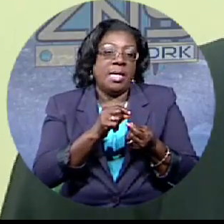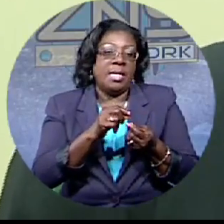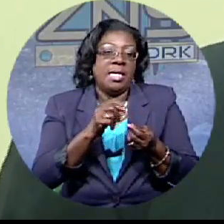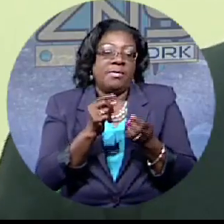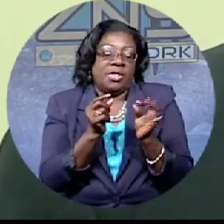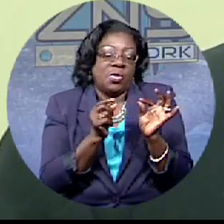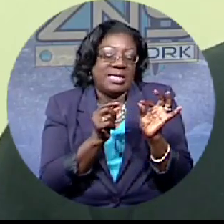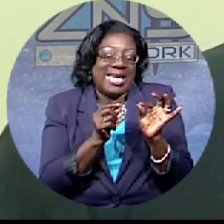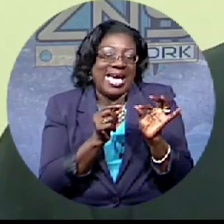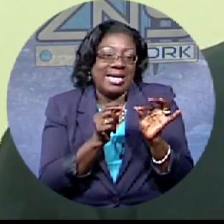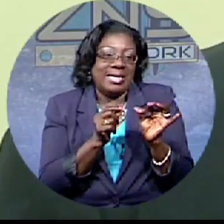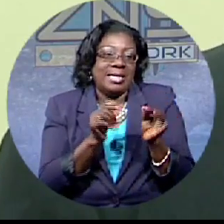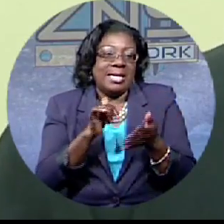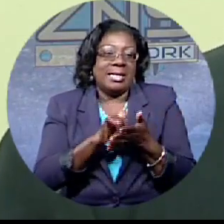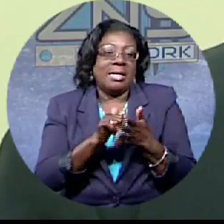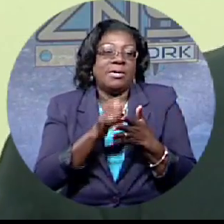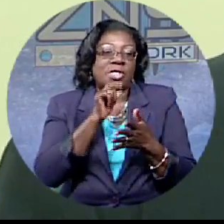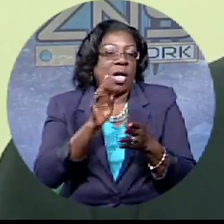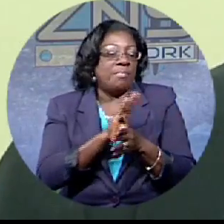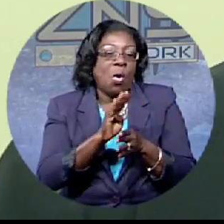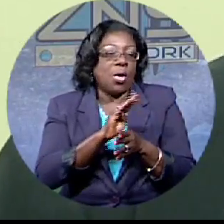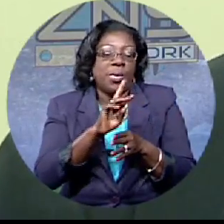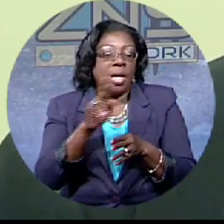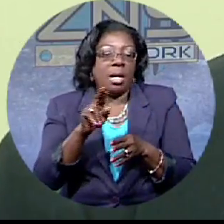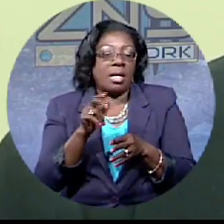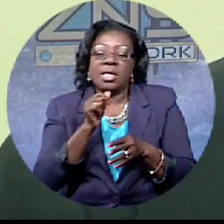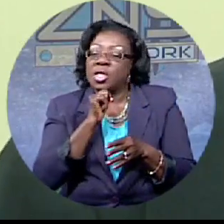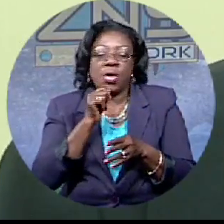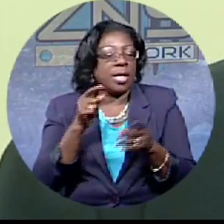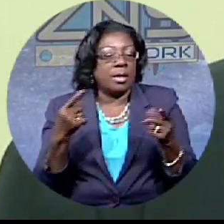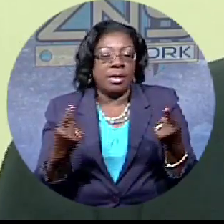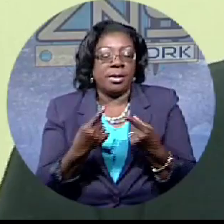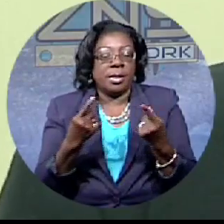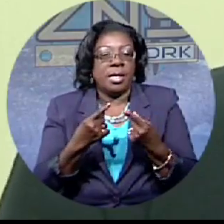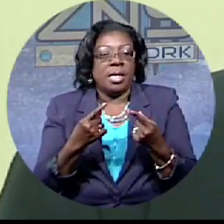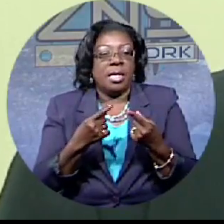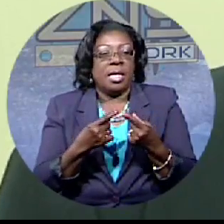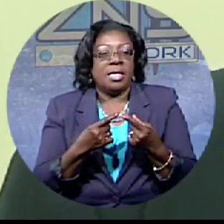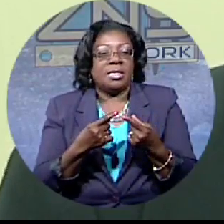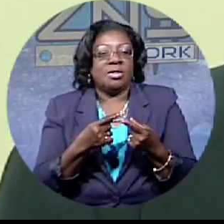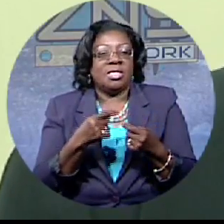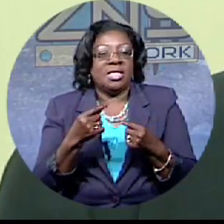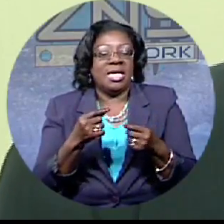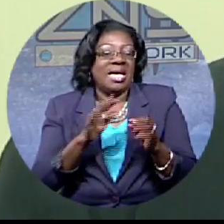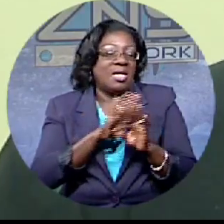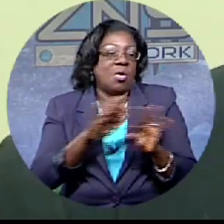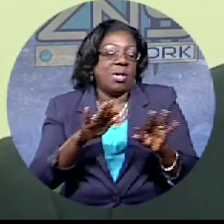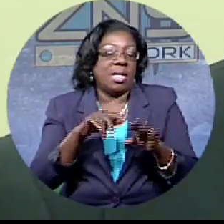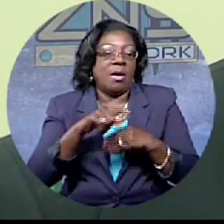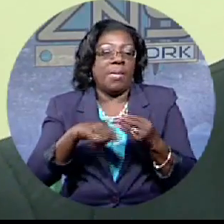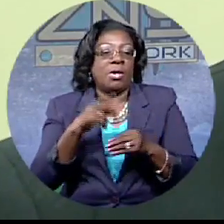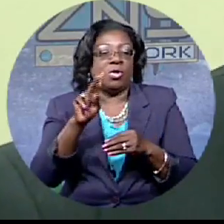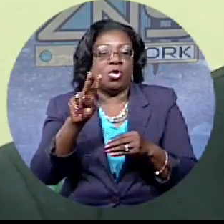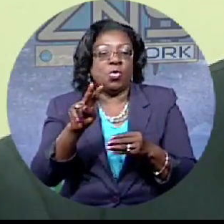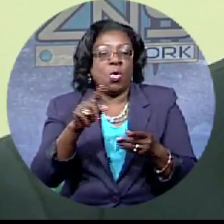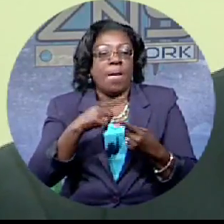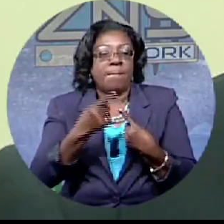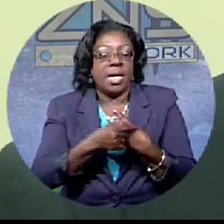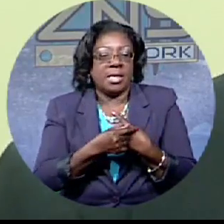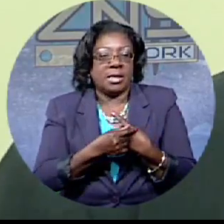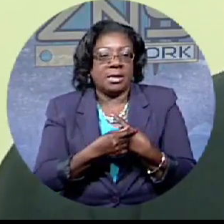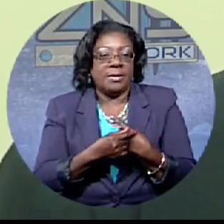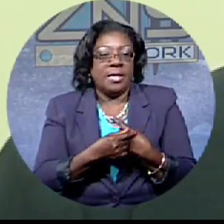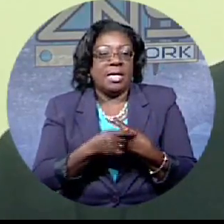so tiny and it wasn't bothering me. It was painless. And so I ignored it for about 2 months. I decided to wait until my